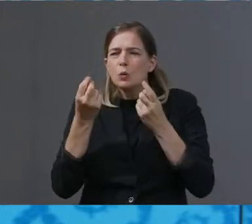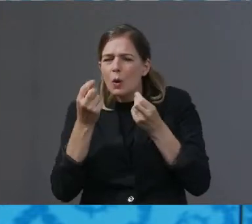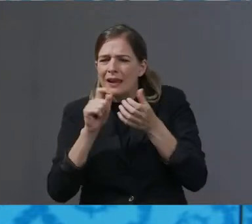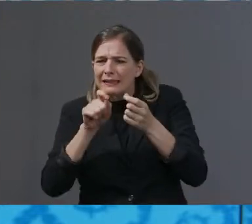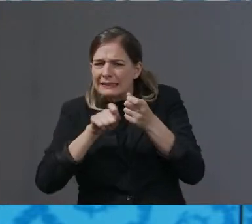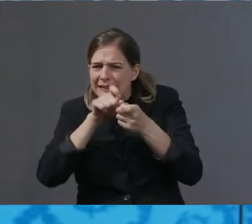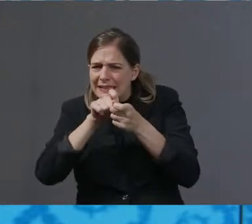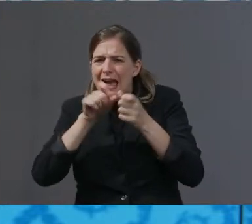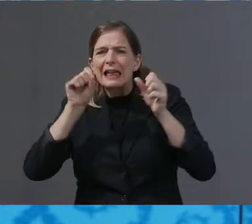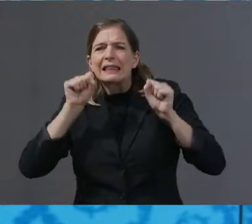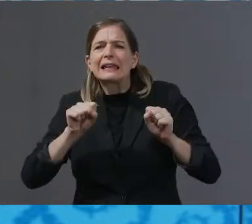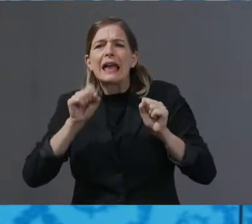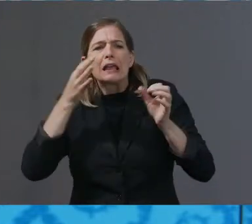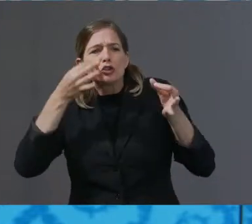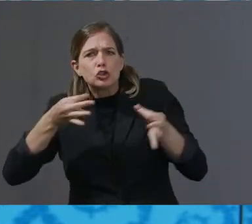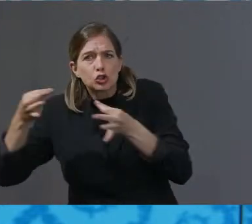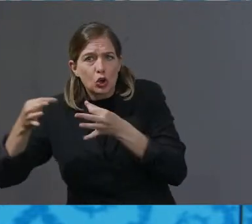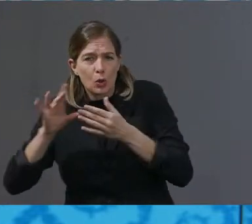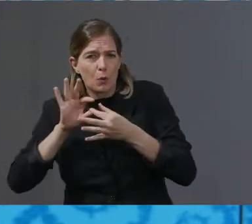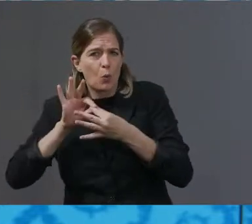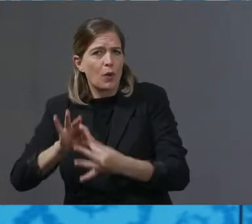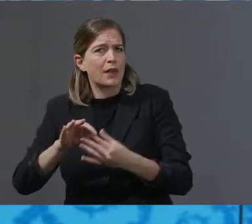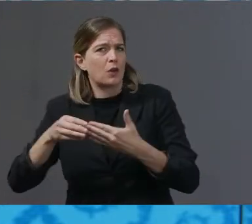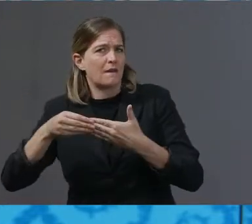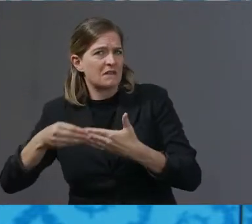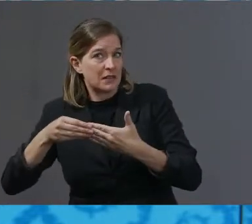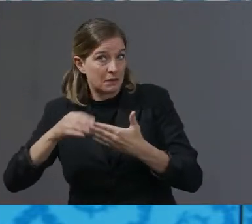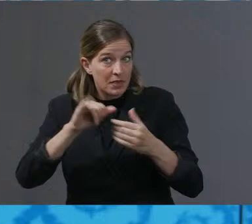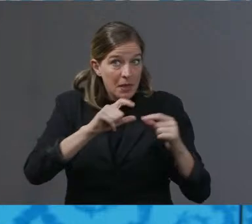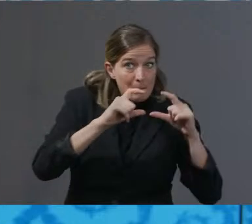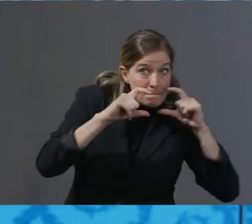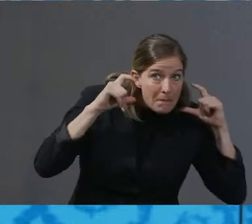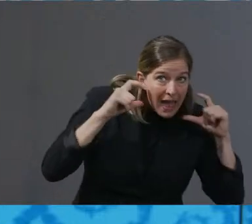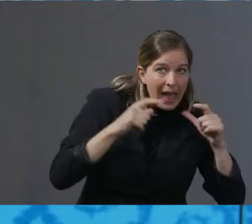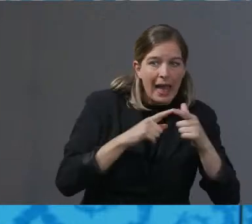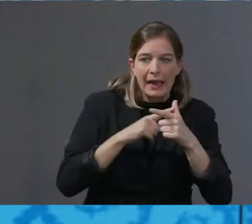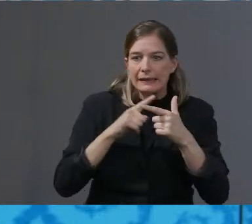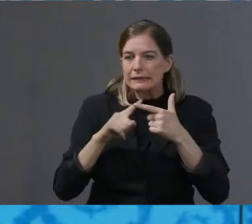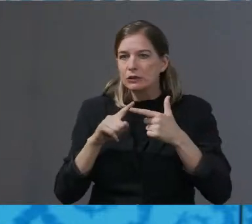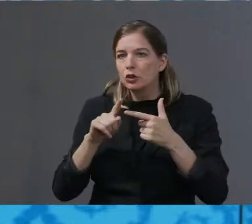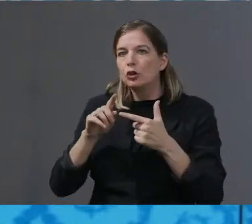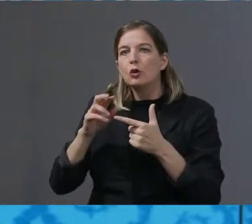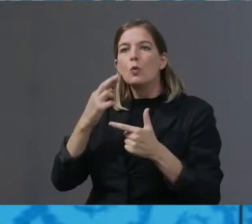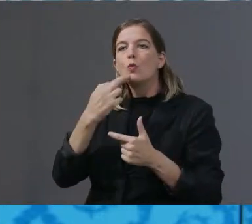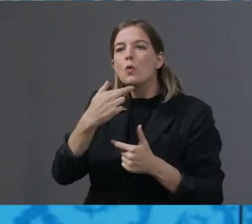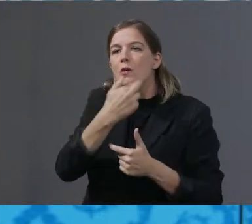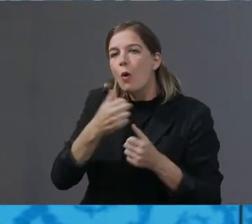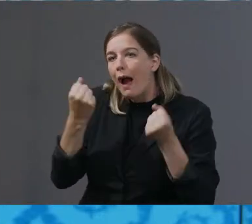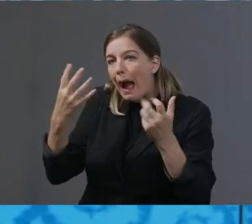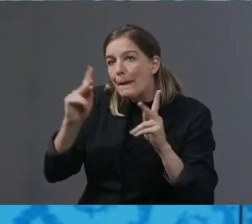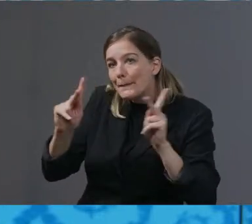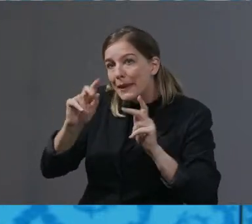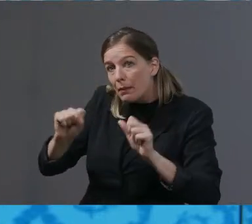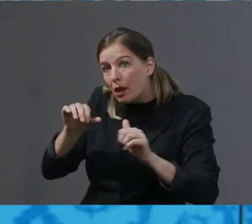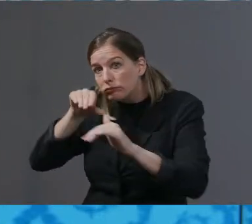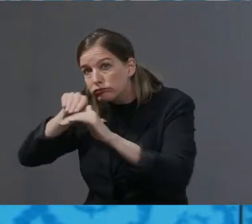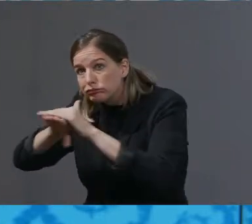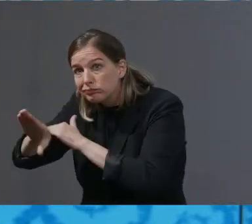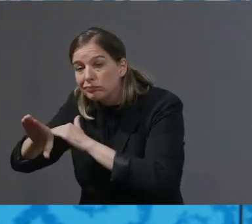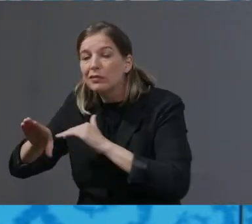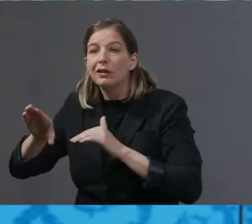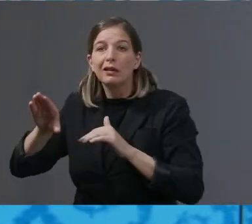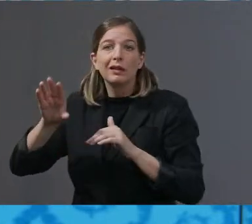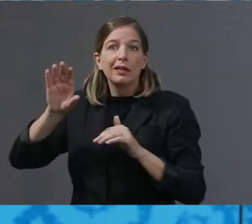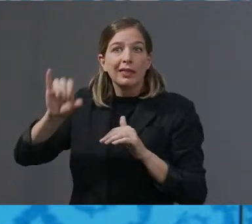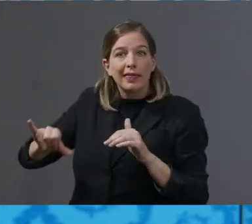their flexibility. Is it masks? Is it restaurant capacity? Is it public parks? Is it what the...